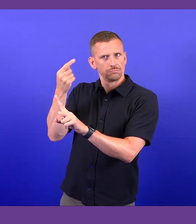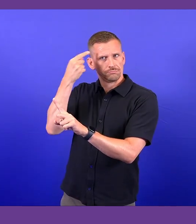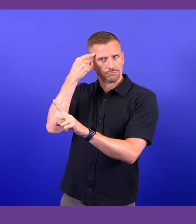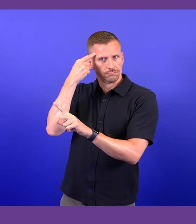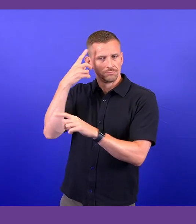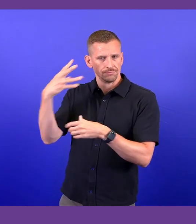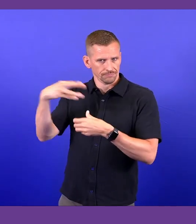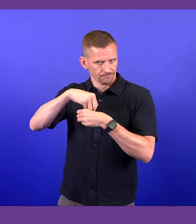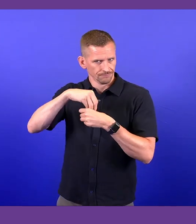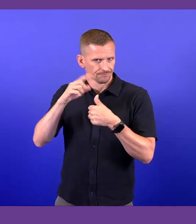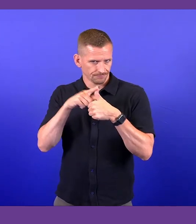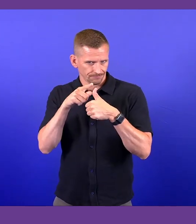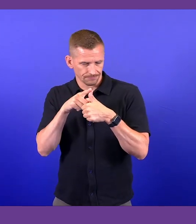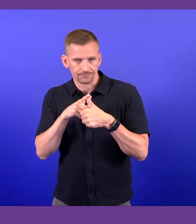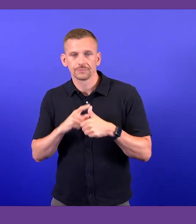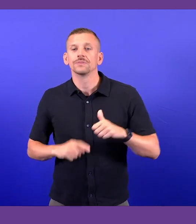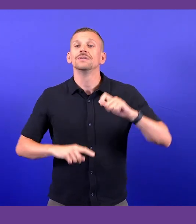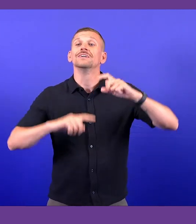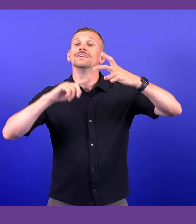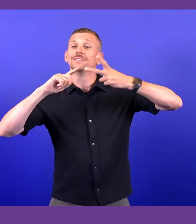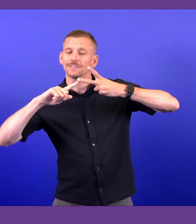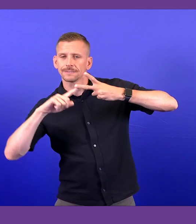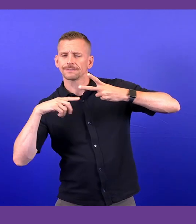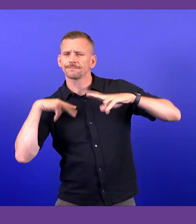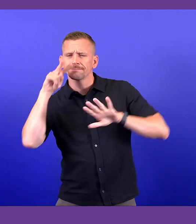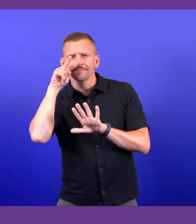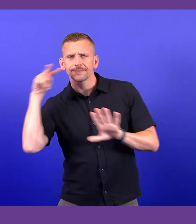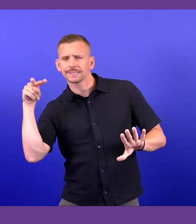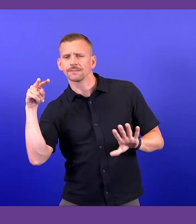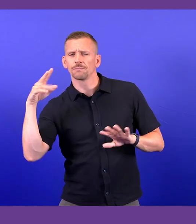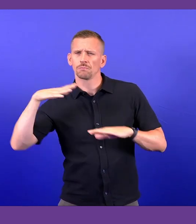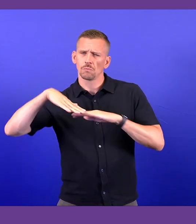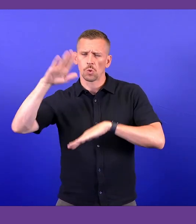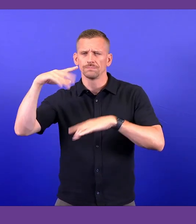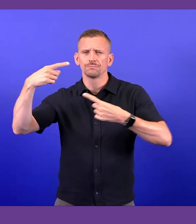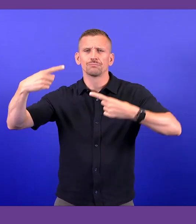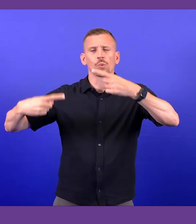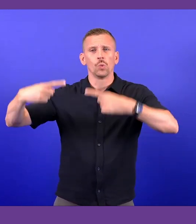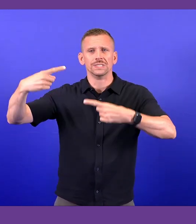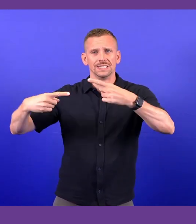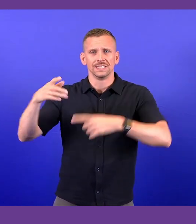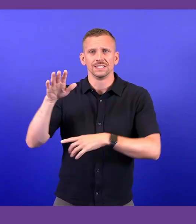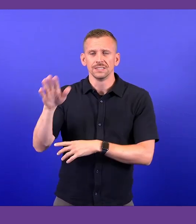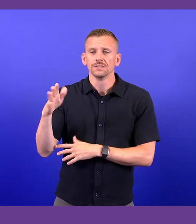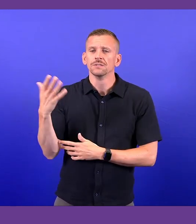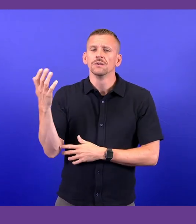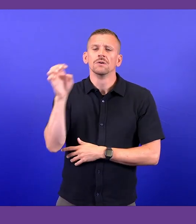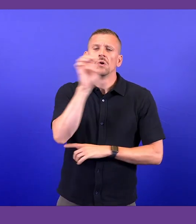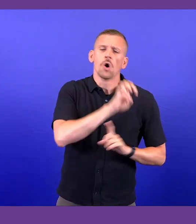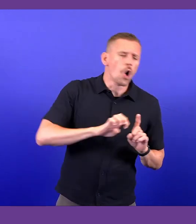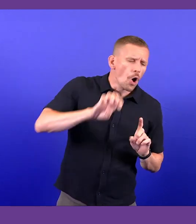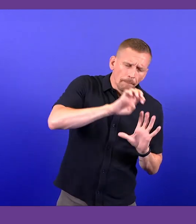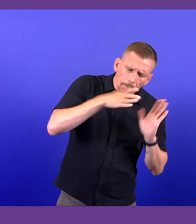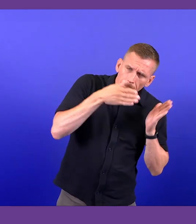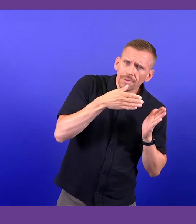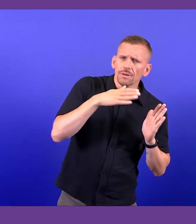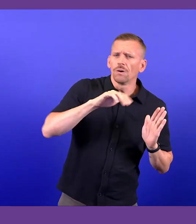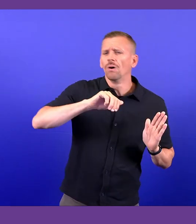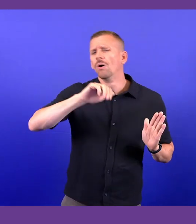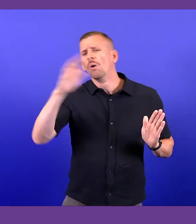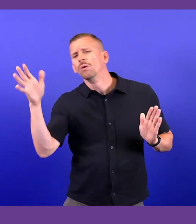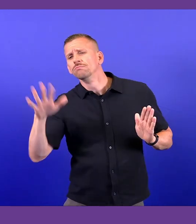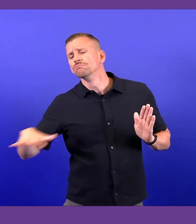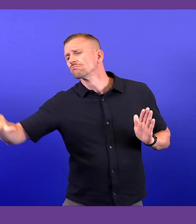one. If you notice in Europe, there is a division between countries, like the